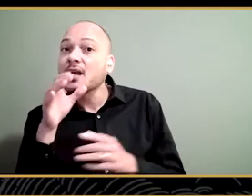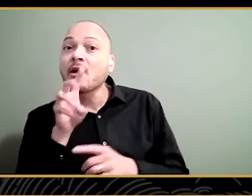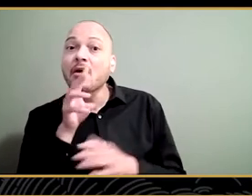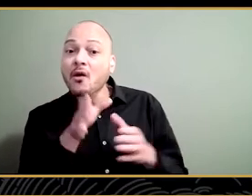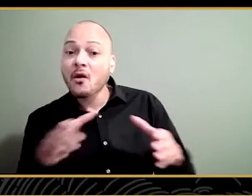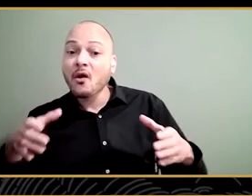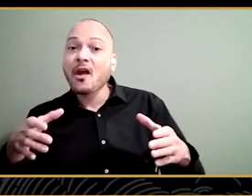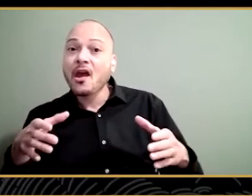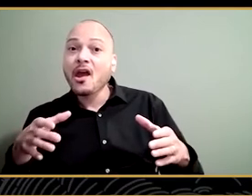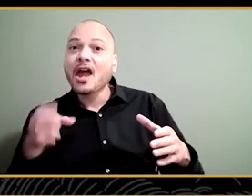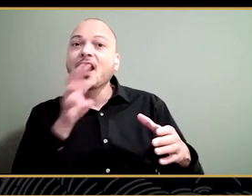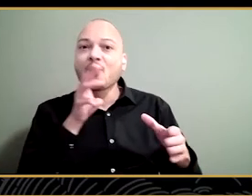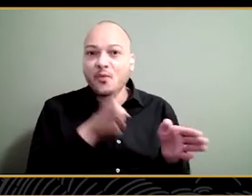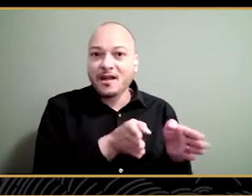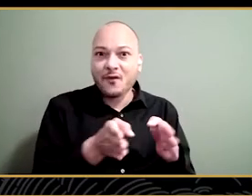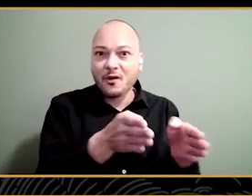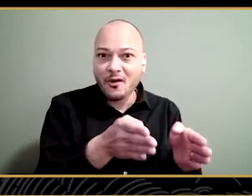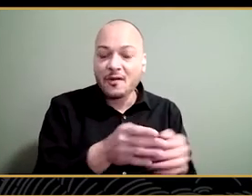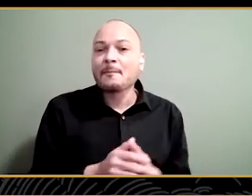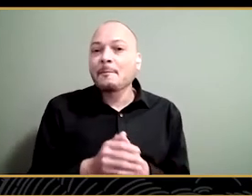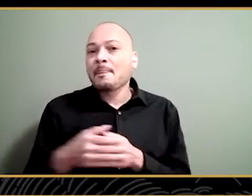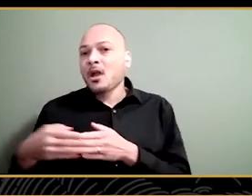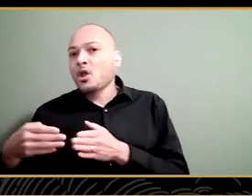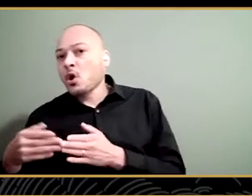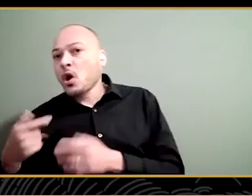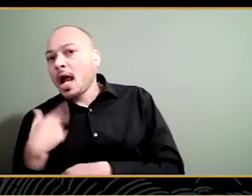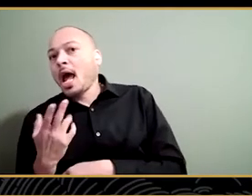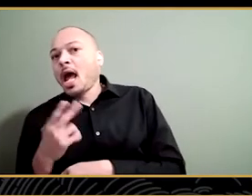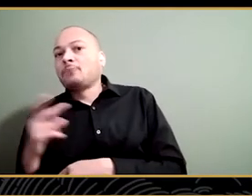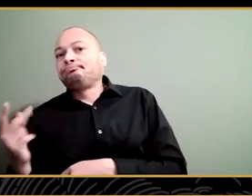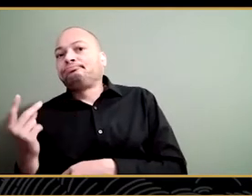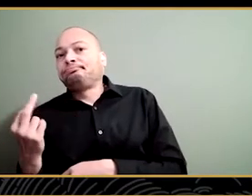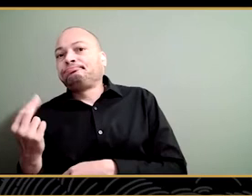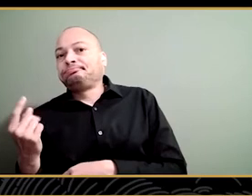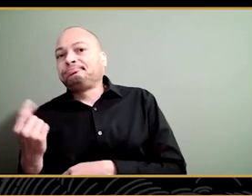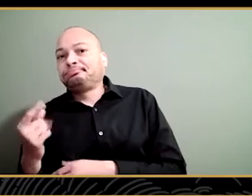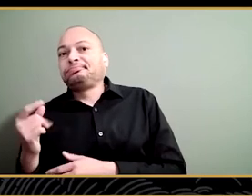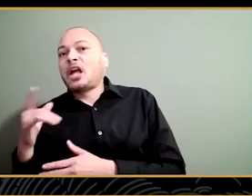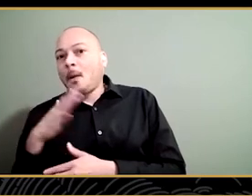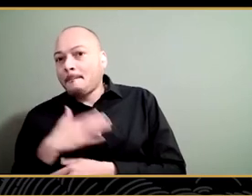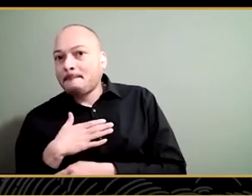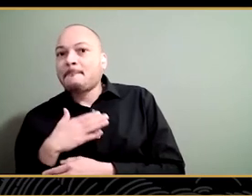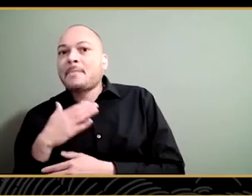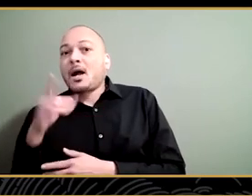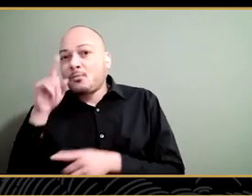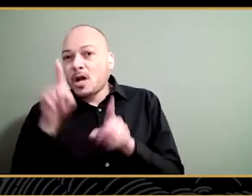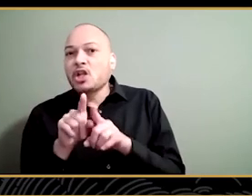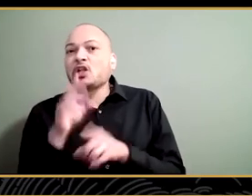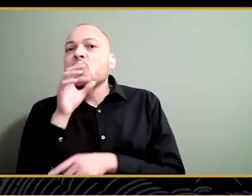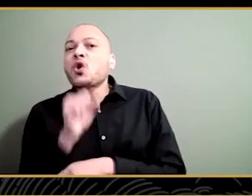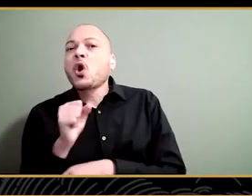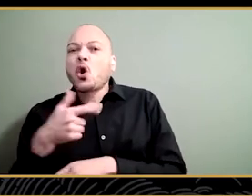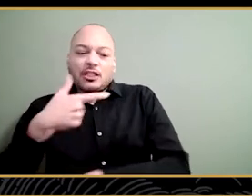In the corner, I whittle my brother's used syringe into an instrument only I